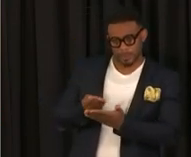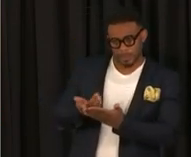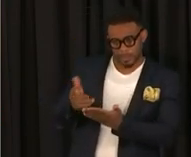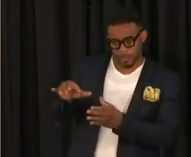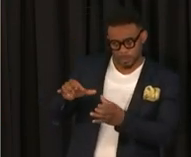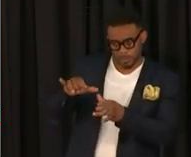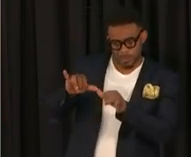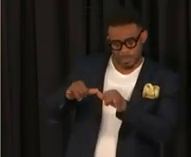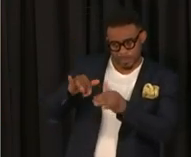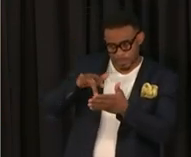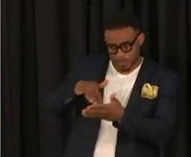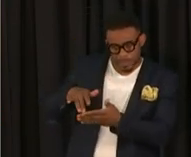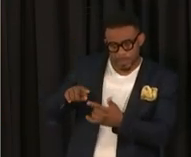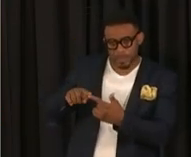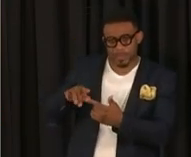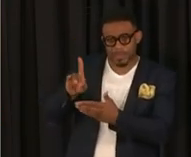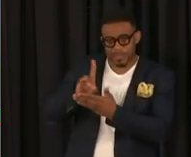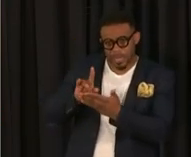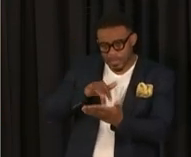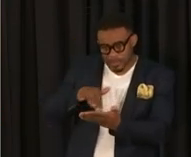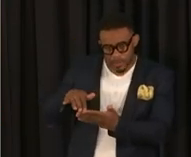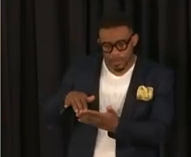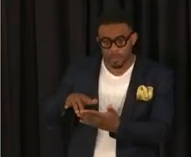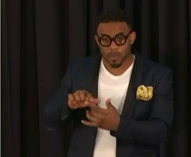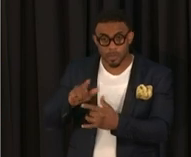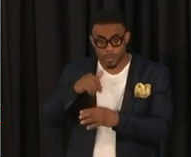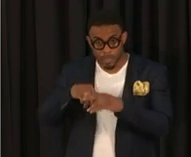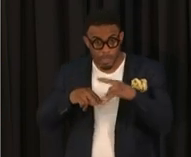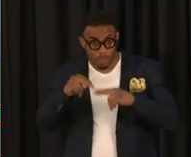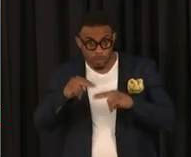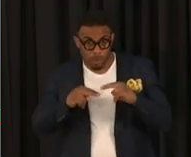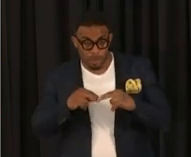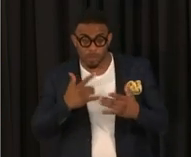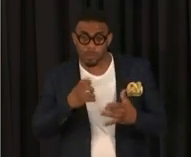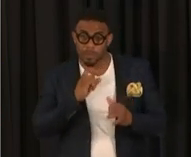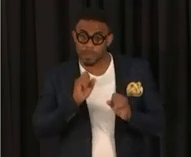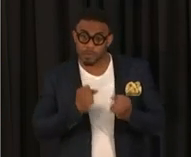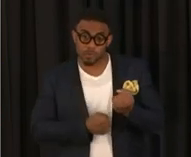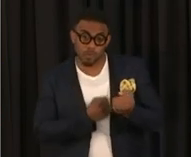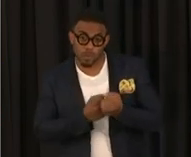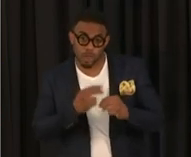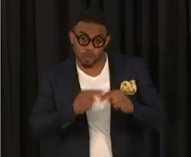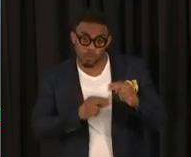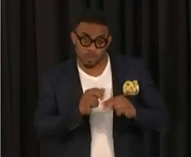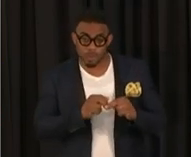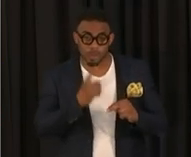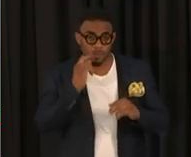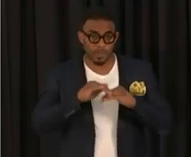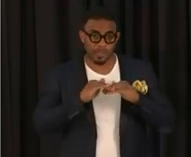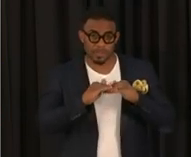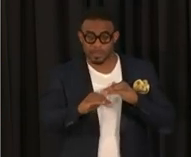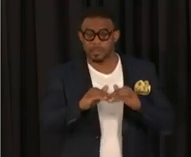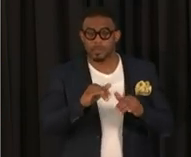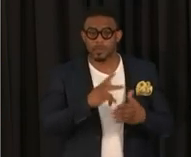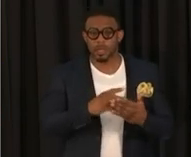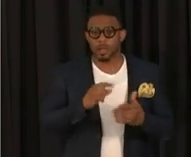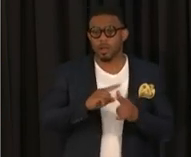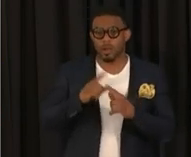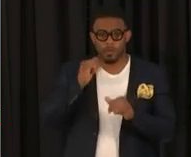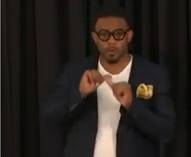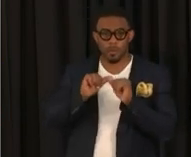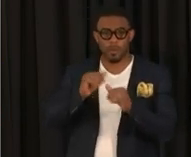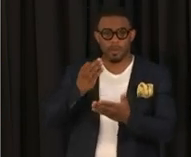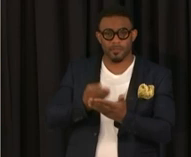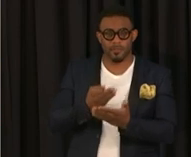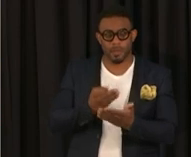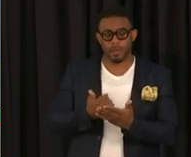so that they can do engineering studies, design studies. When they're in construction, we want to be able to support construction for sustainable projects. And then for